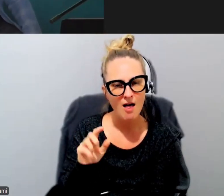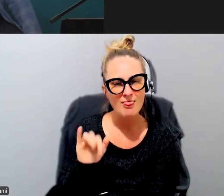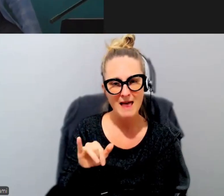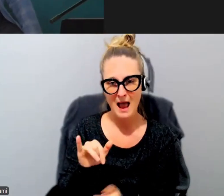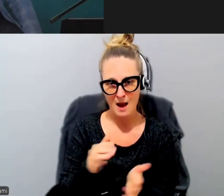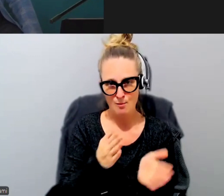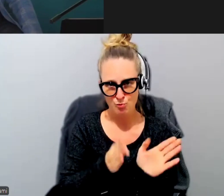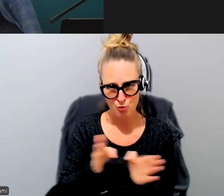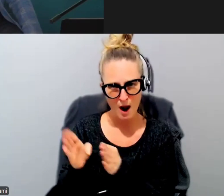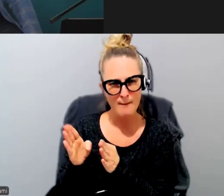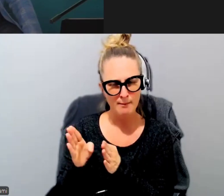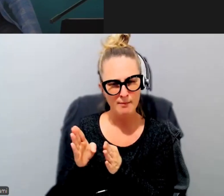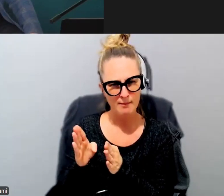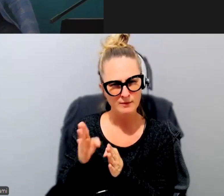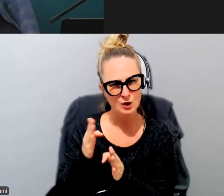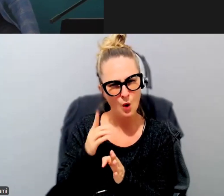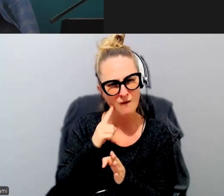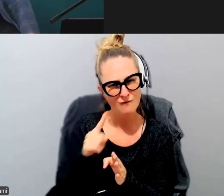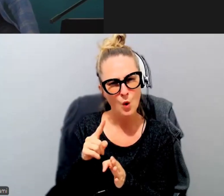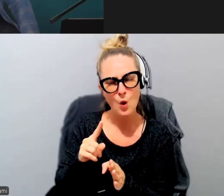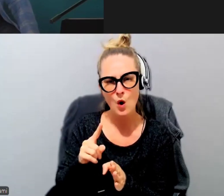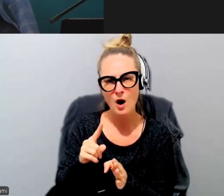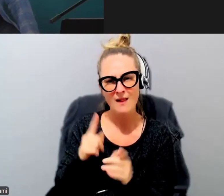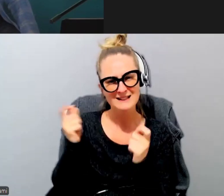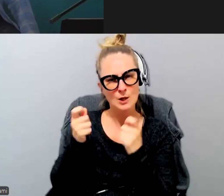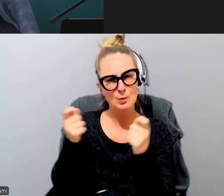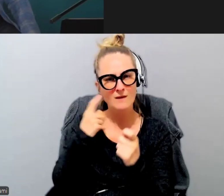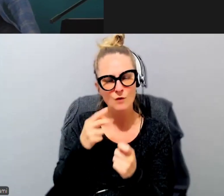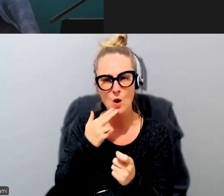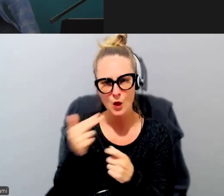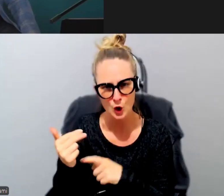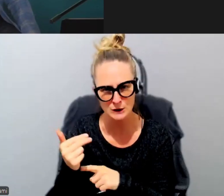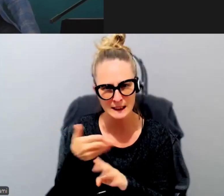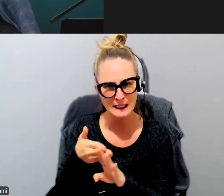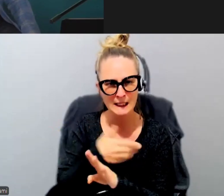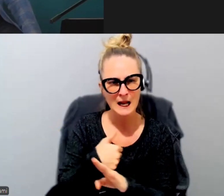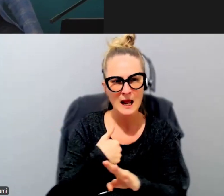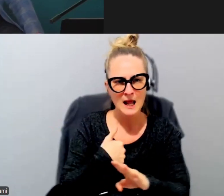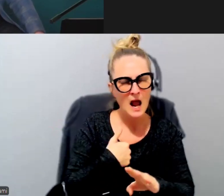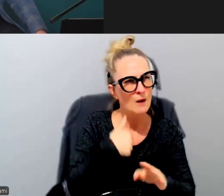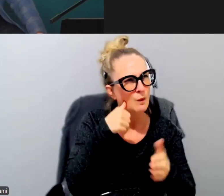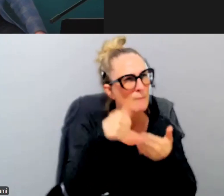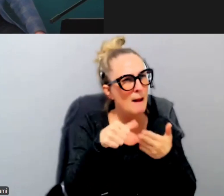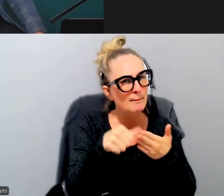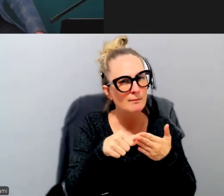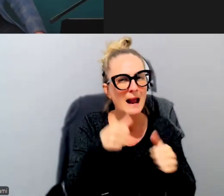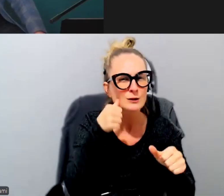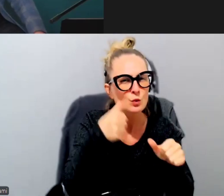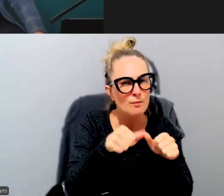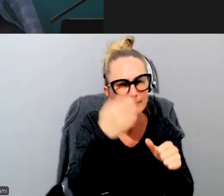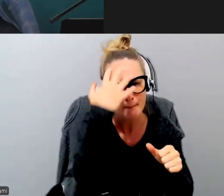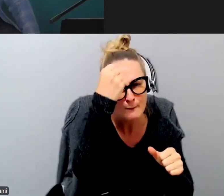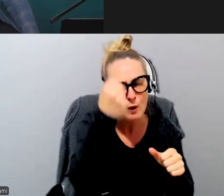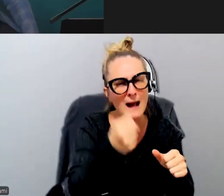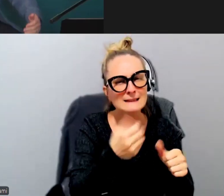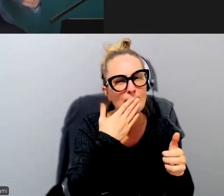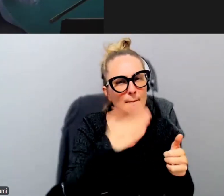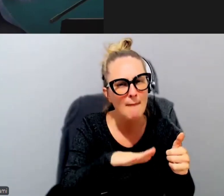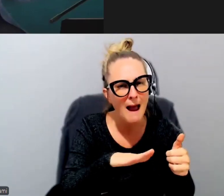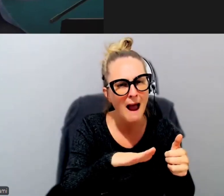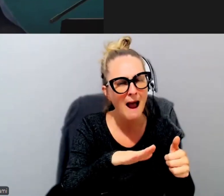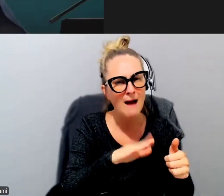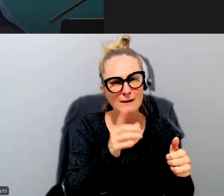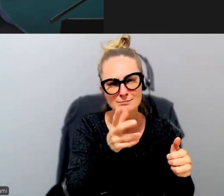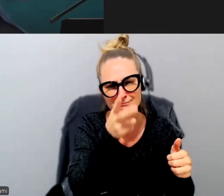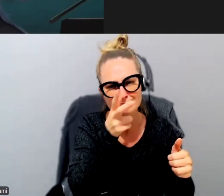13, was what I describe as memorizing a bad song in a language I don't understand. That was